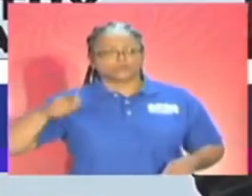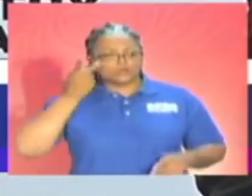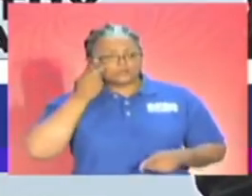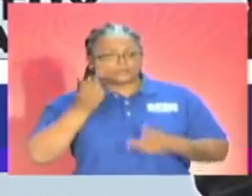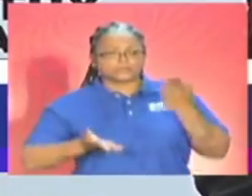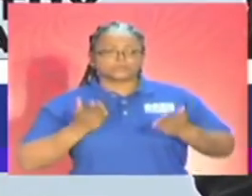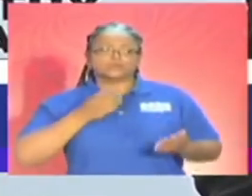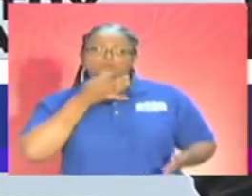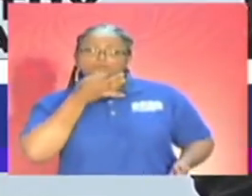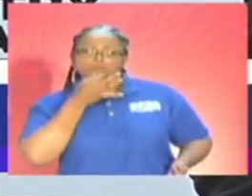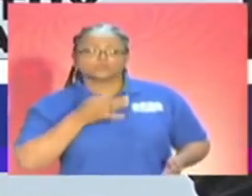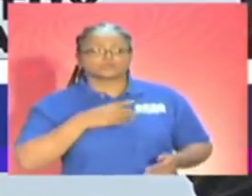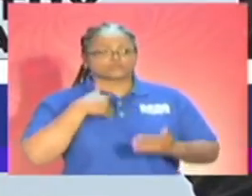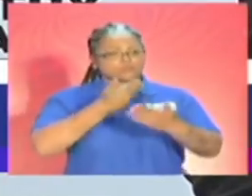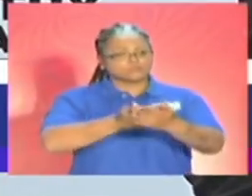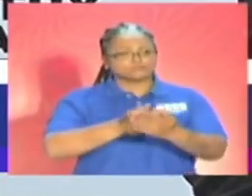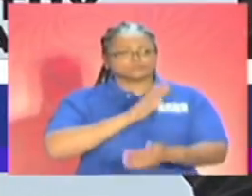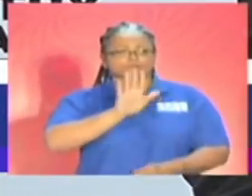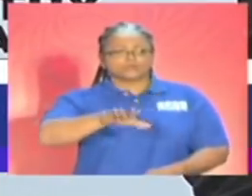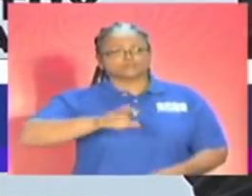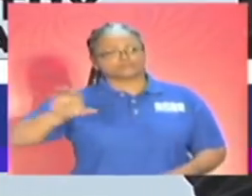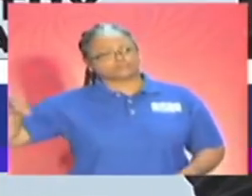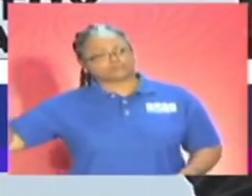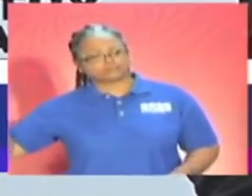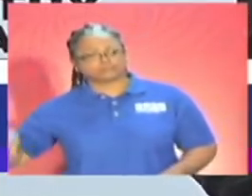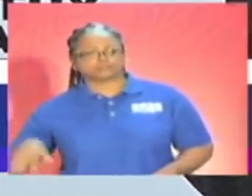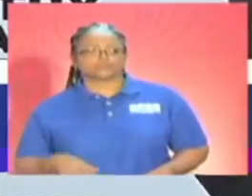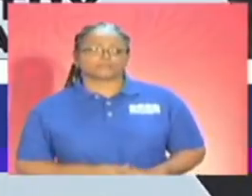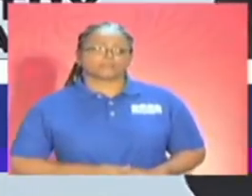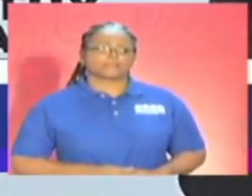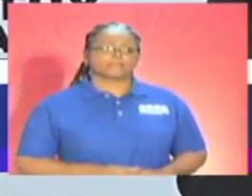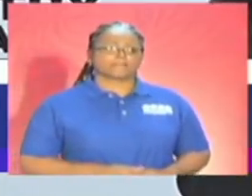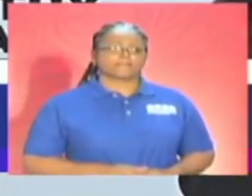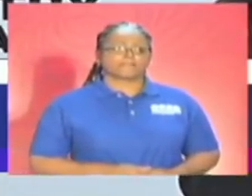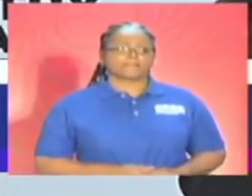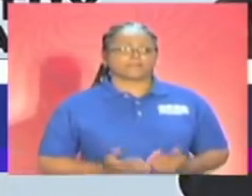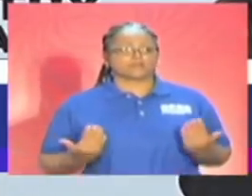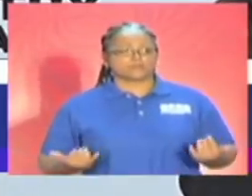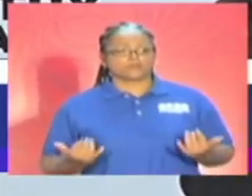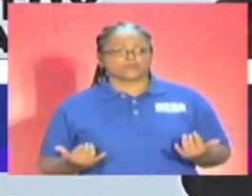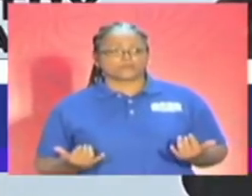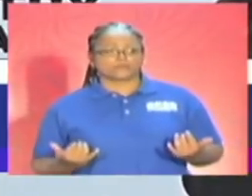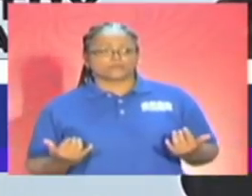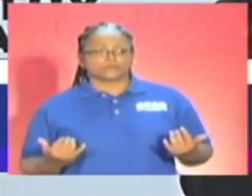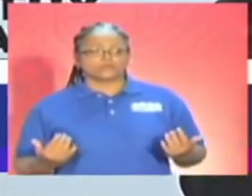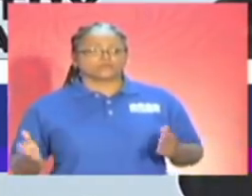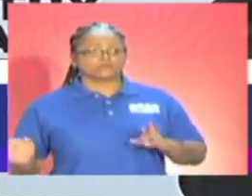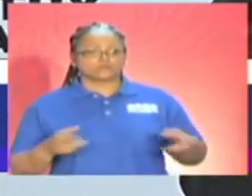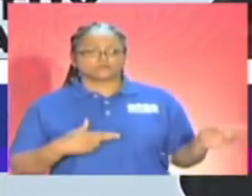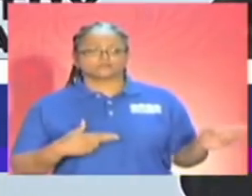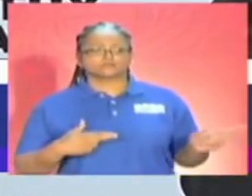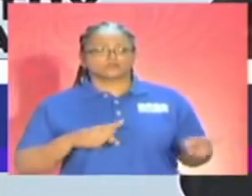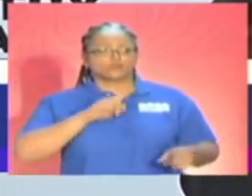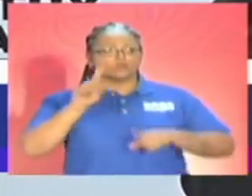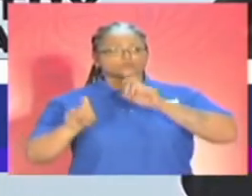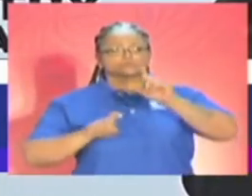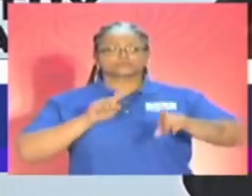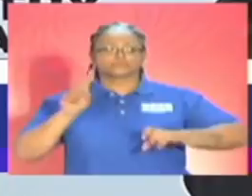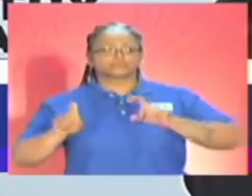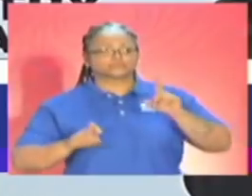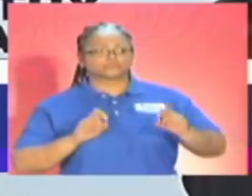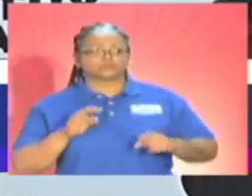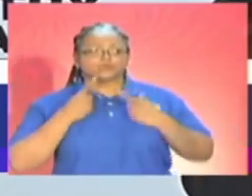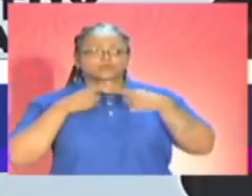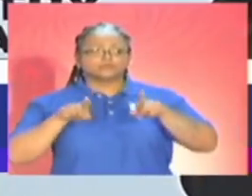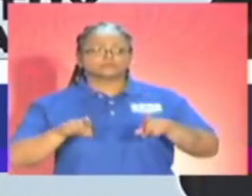at the very next segment. And now we go to the question and answer